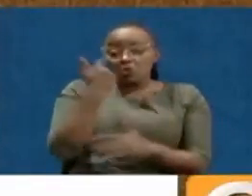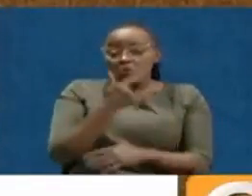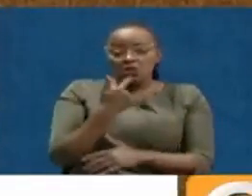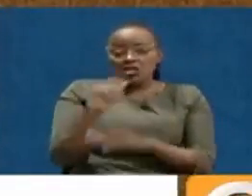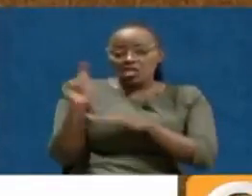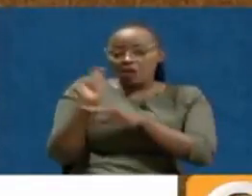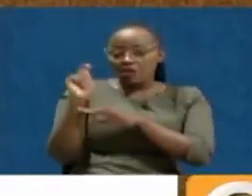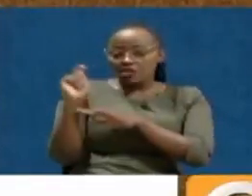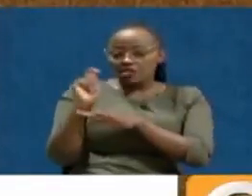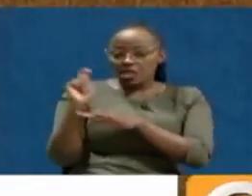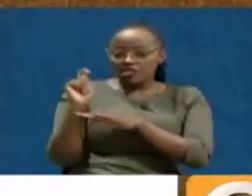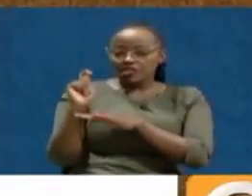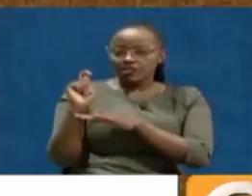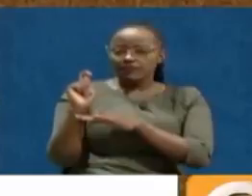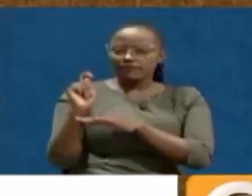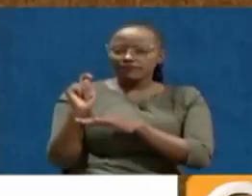who are then being trained by